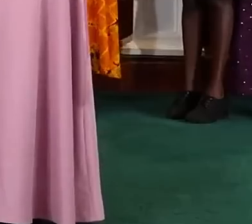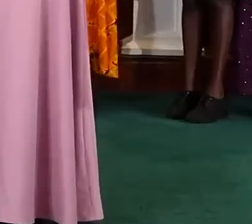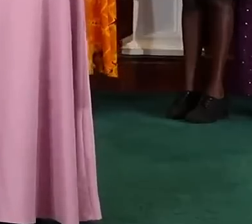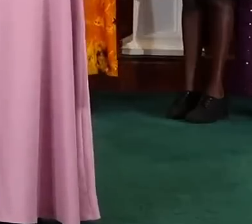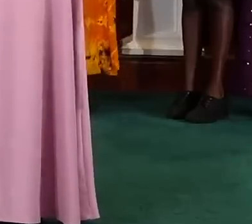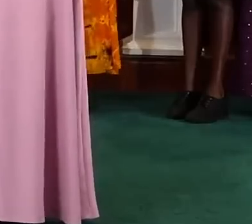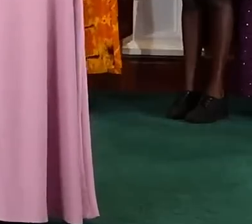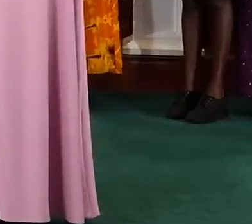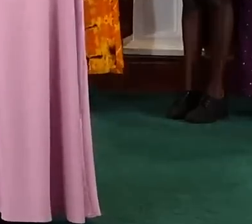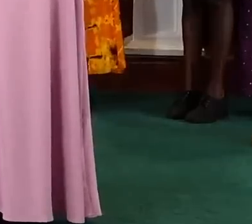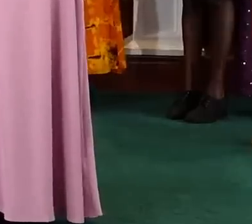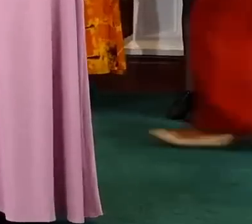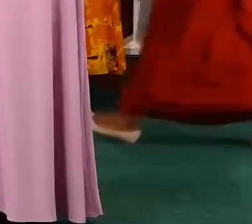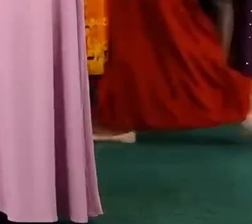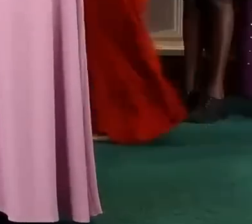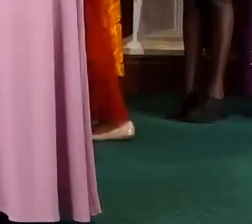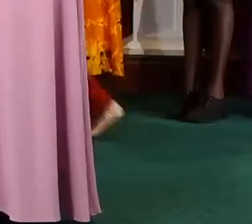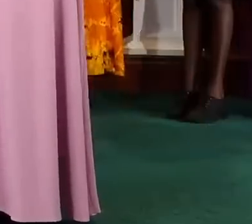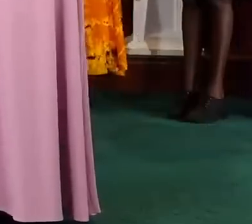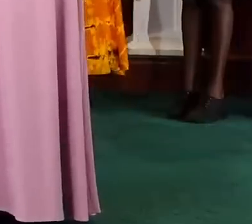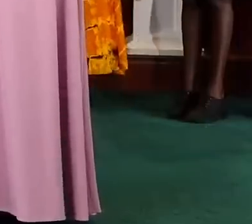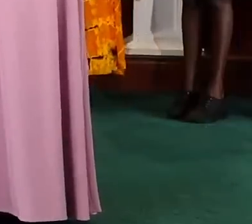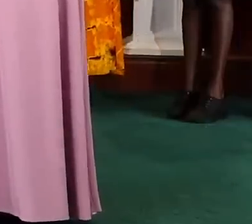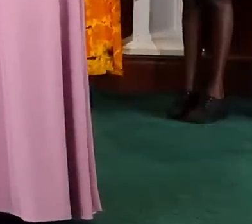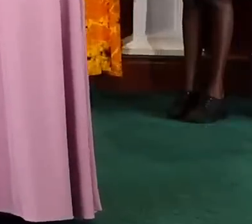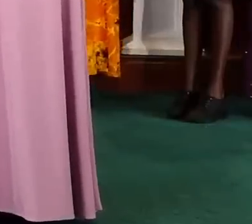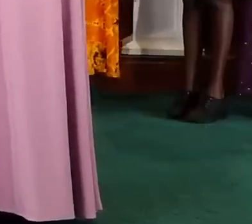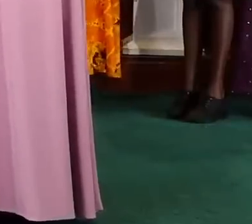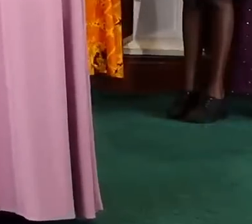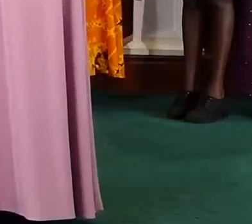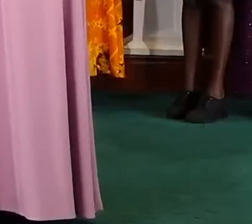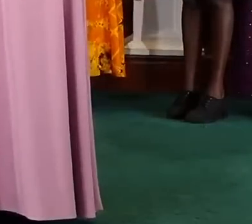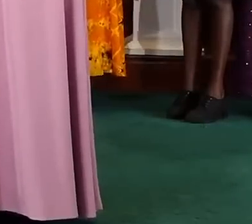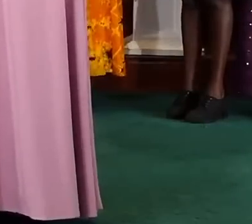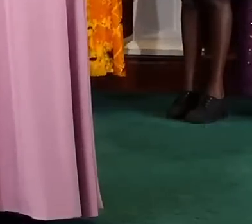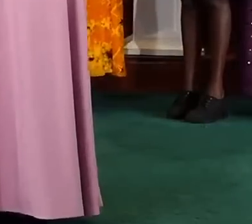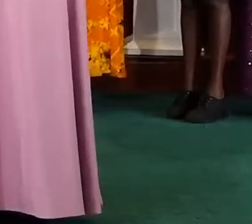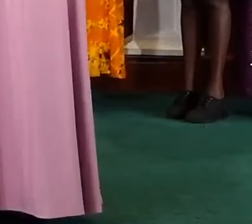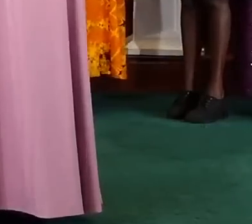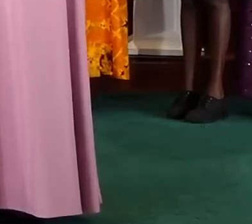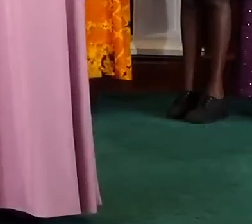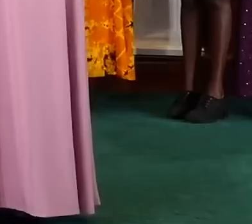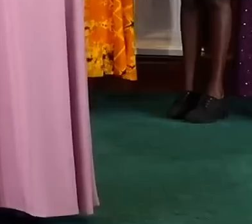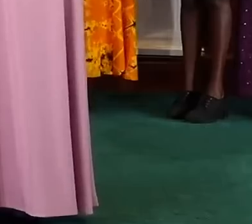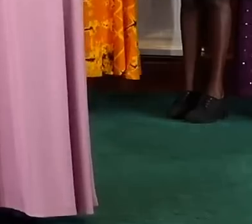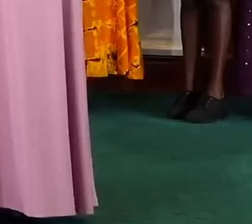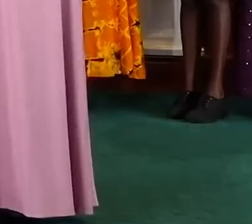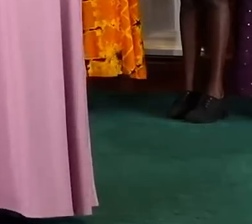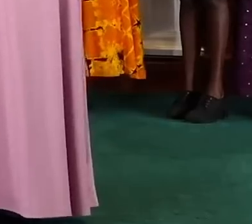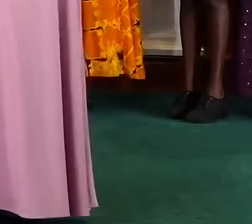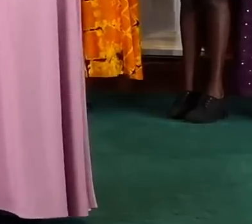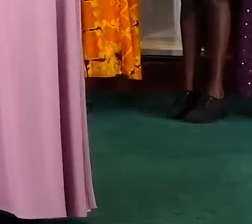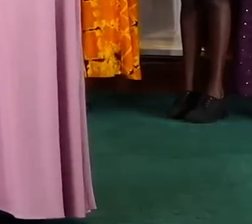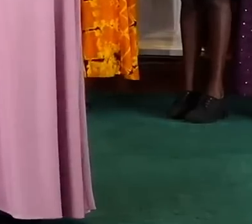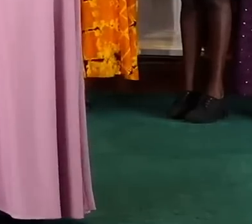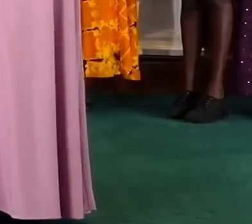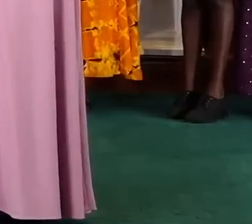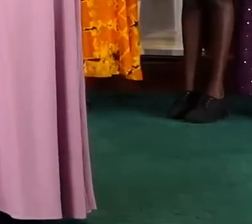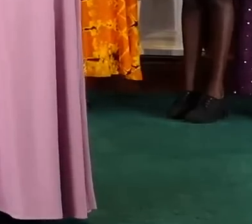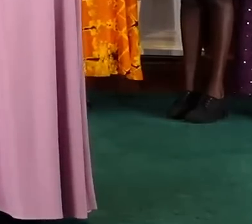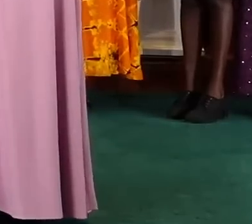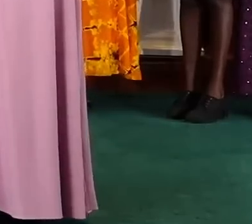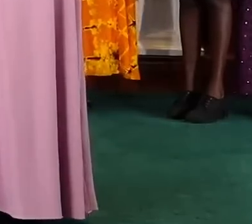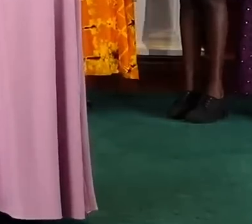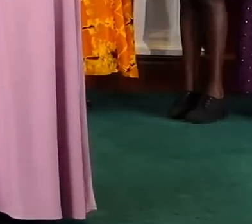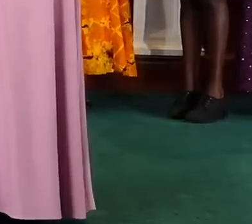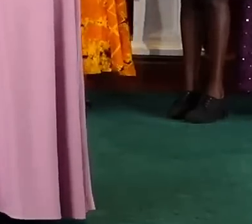verse. One verse away. One verse away. One verse away. One verse